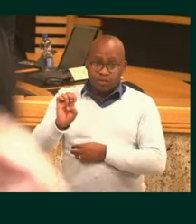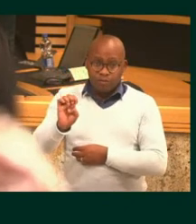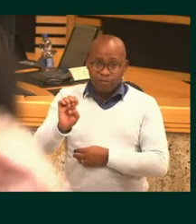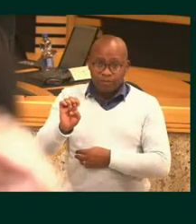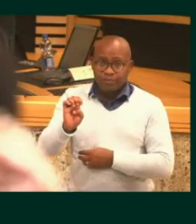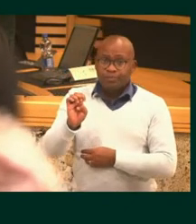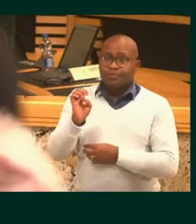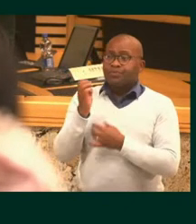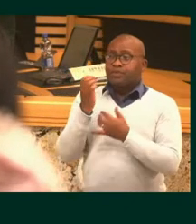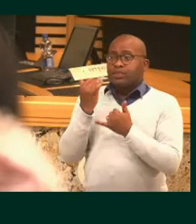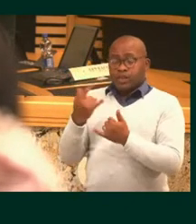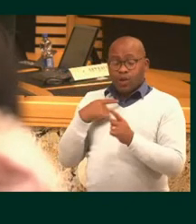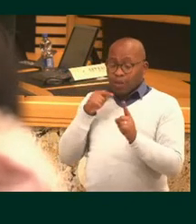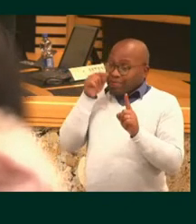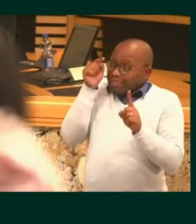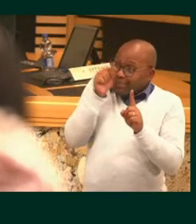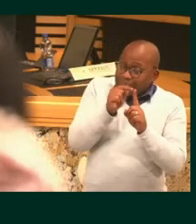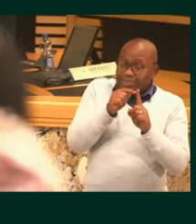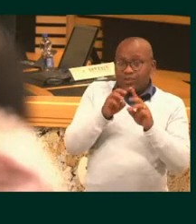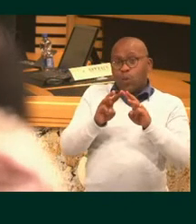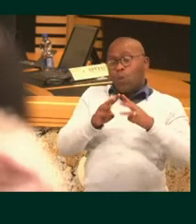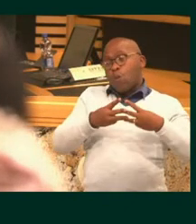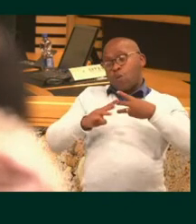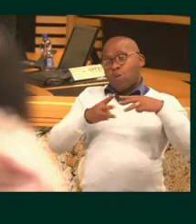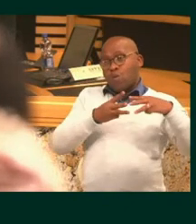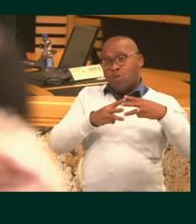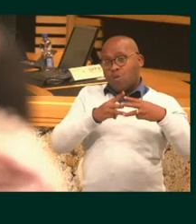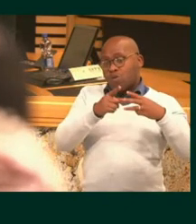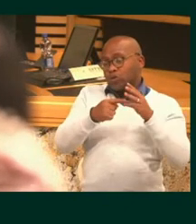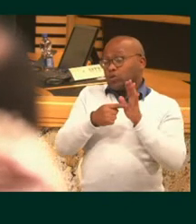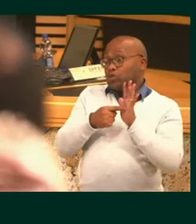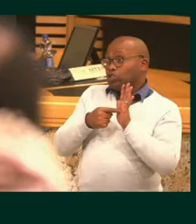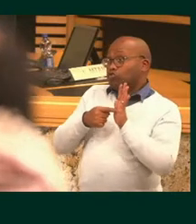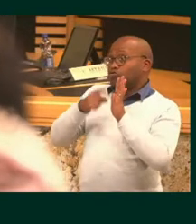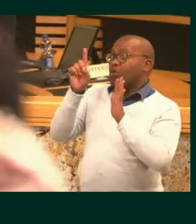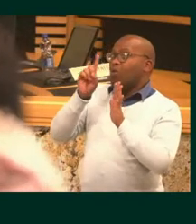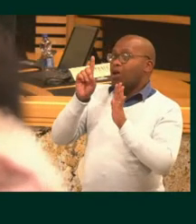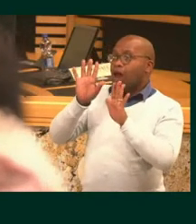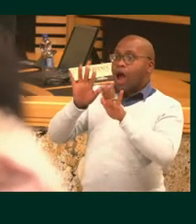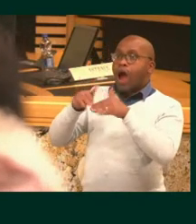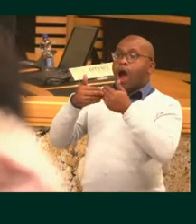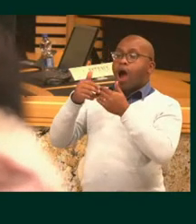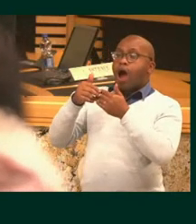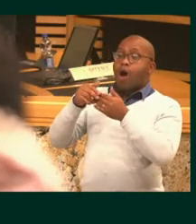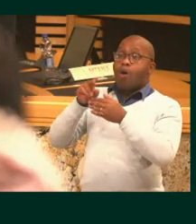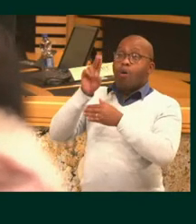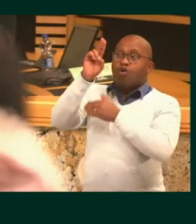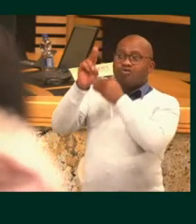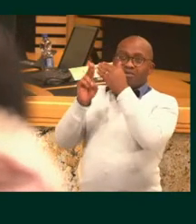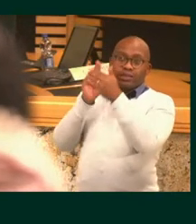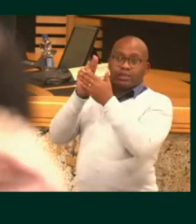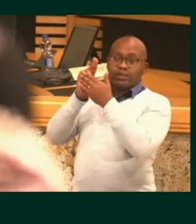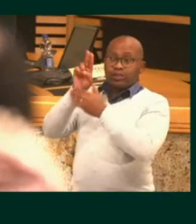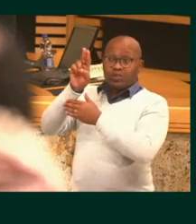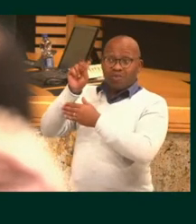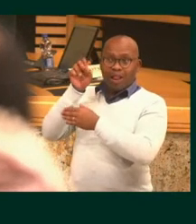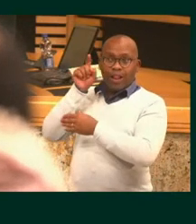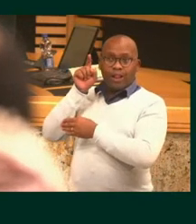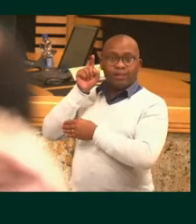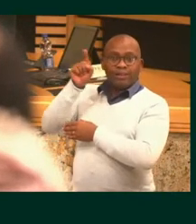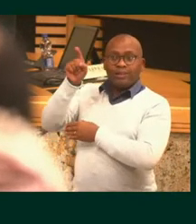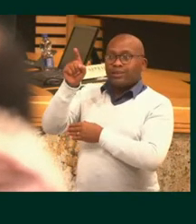just War has exposed the inconsistence of the United Nation for its failure to implement its own